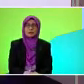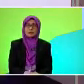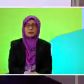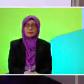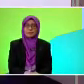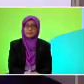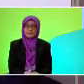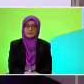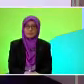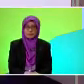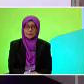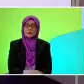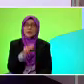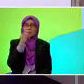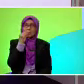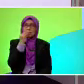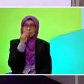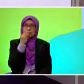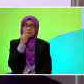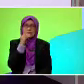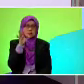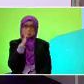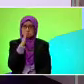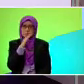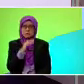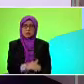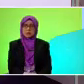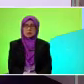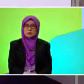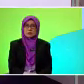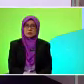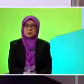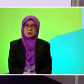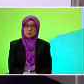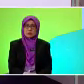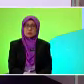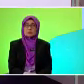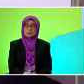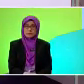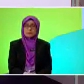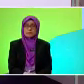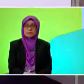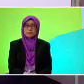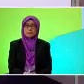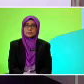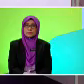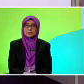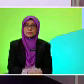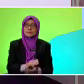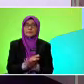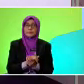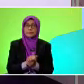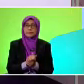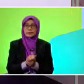been spoiled by microorganisms, it will have foul smell. Foul smell, yes. And it reminds me